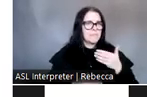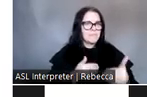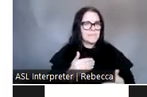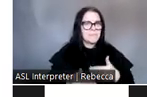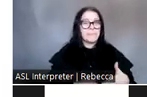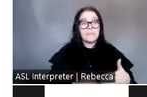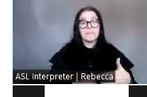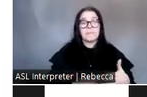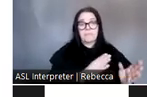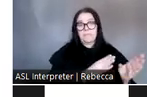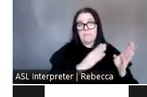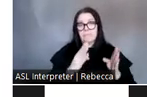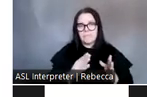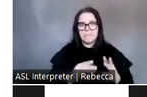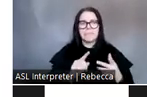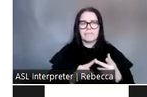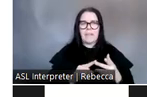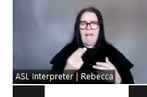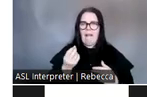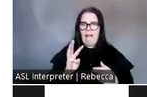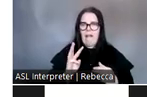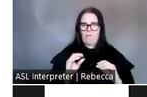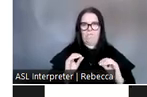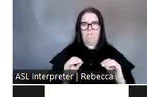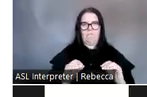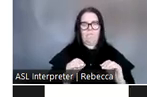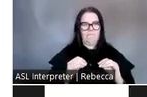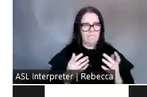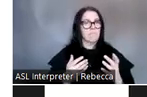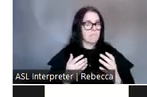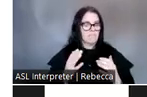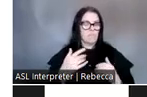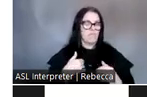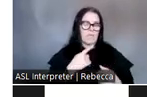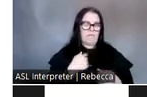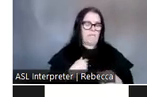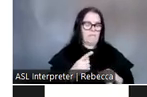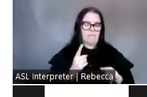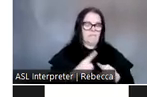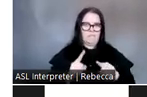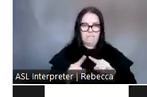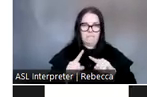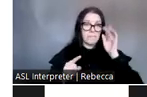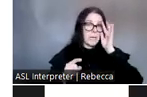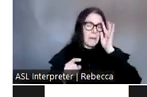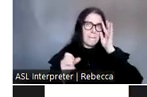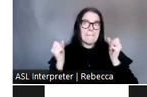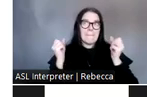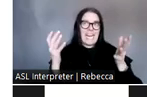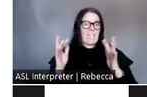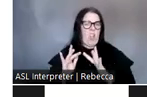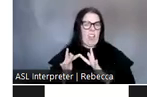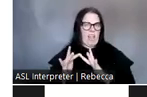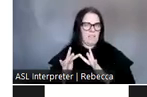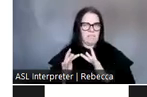third feature, how are they delivered? Well, I think you're probably aware many micro-credentials are delivered fully online. And I would probably say